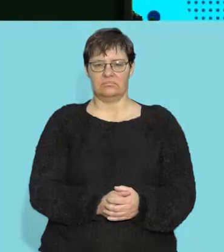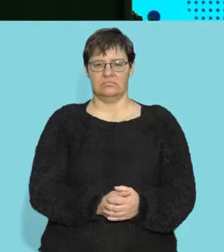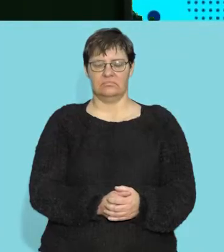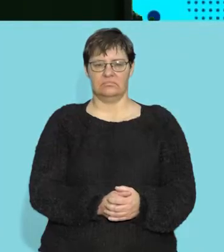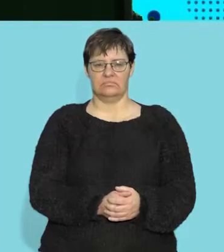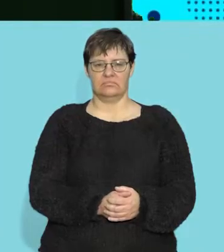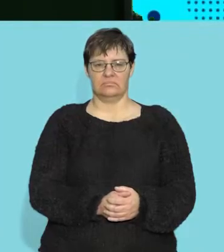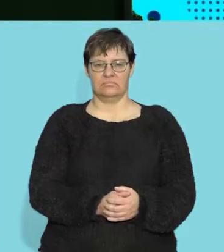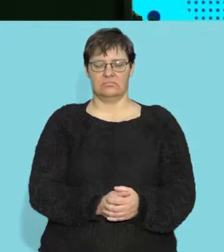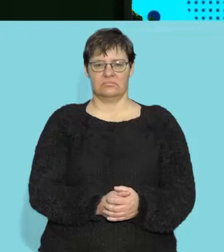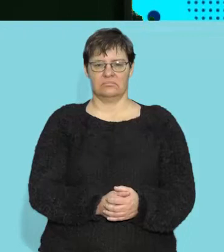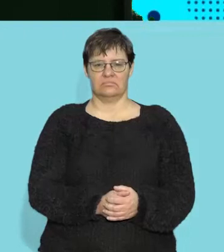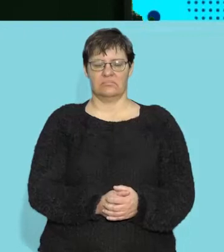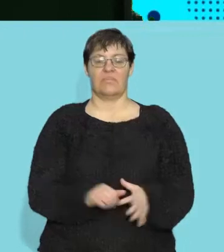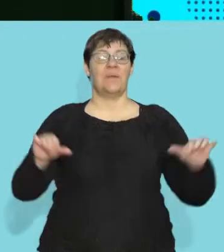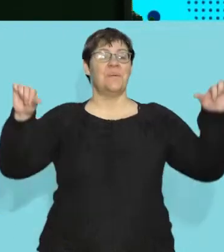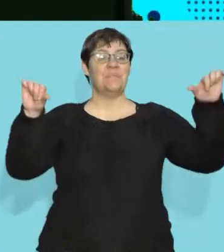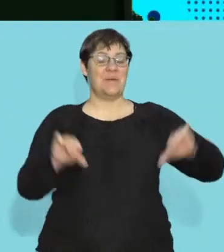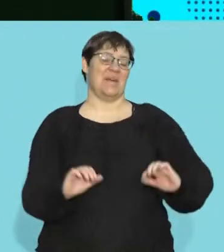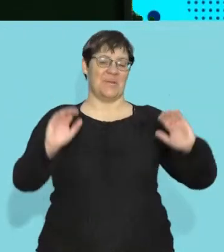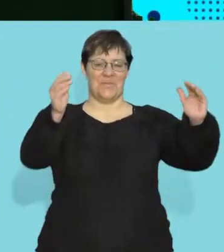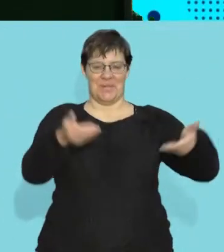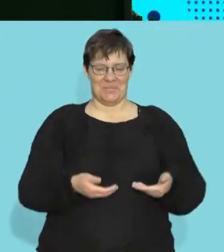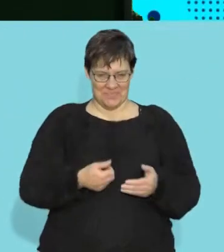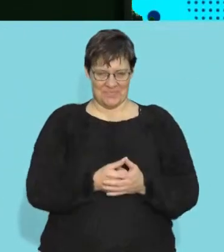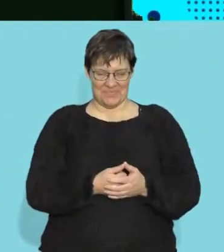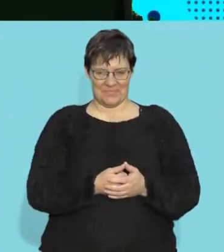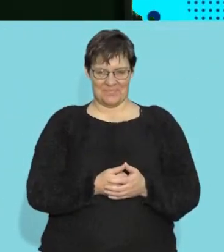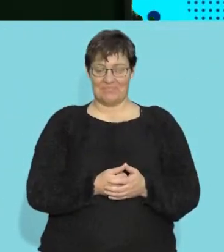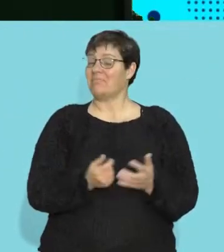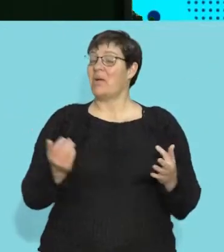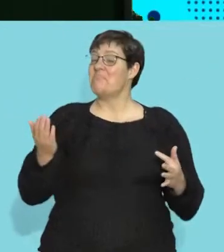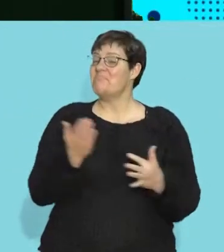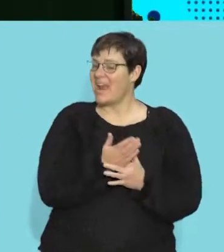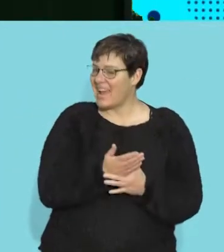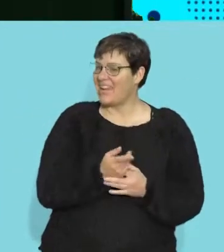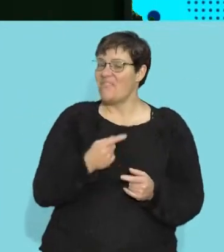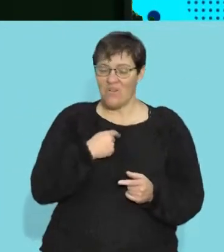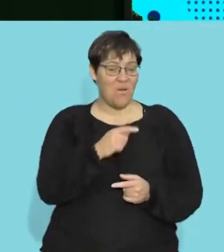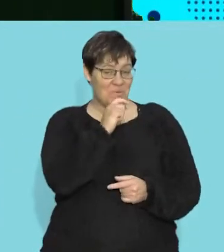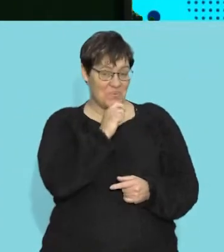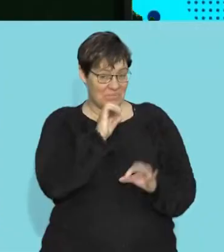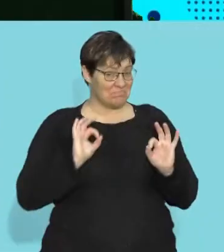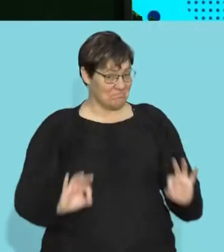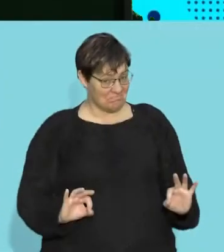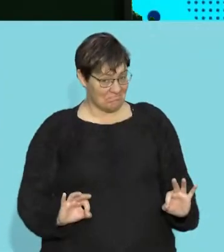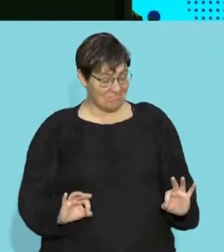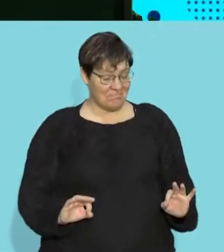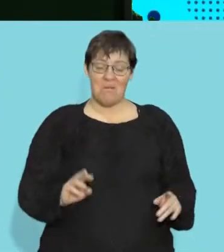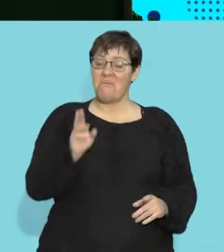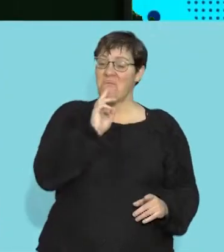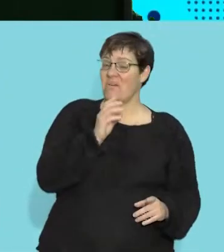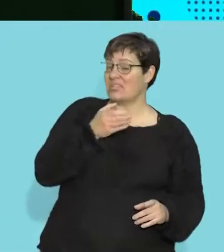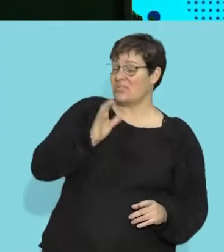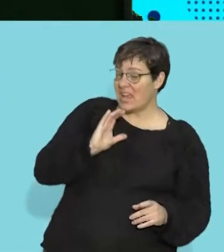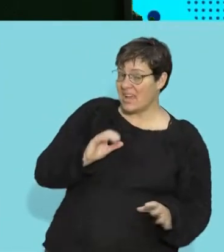Welcome back, Life Sciences. That break again, make good use. Go and have some water, go and get the legs stretching, and